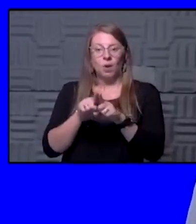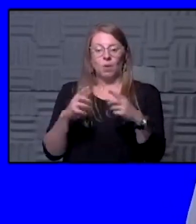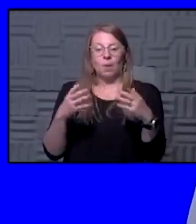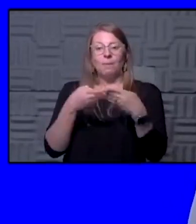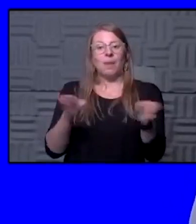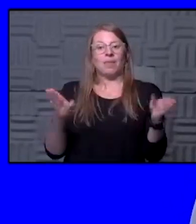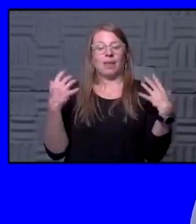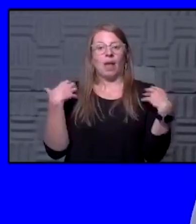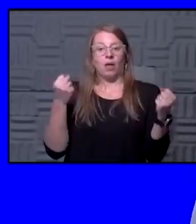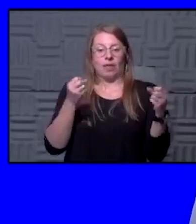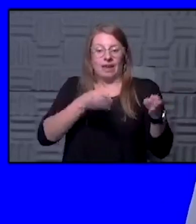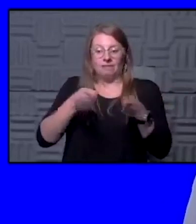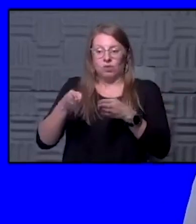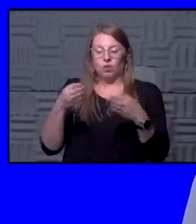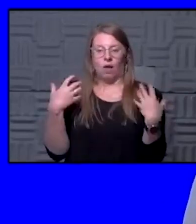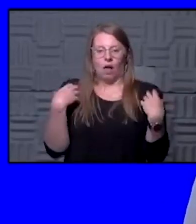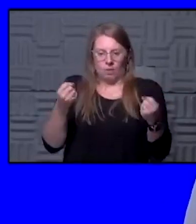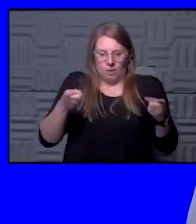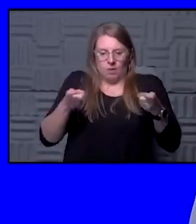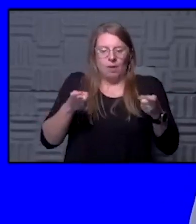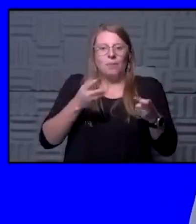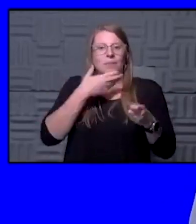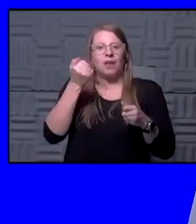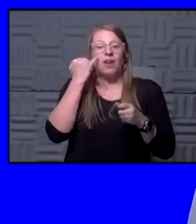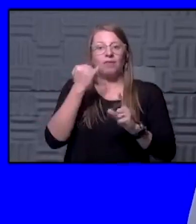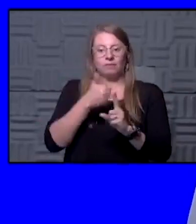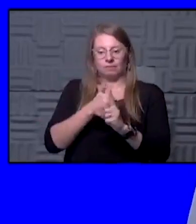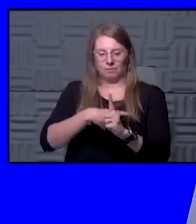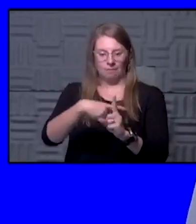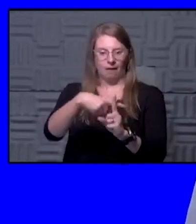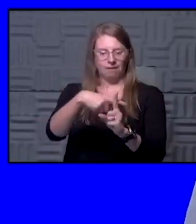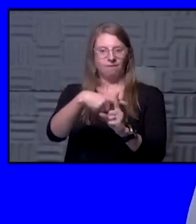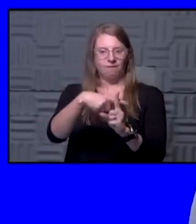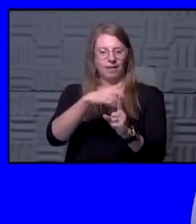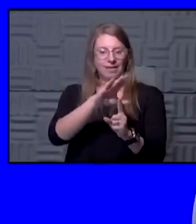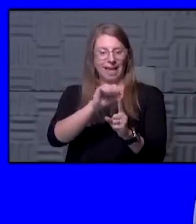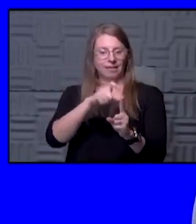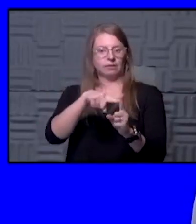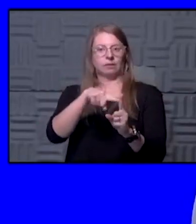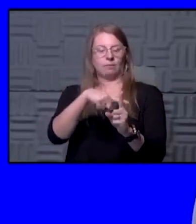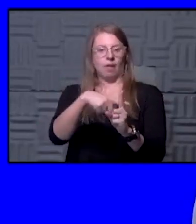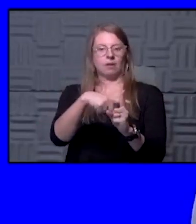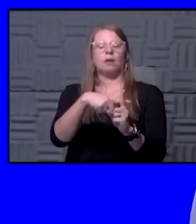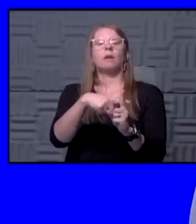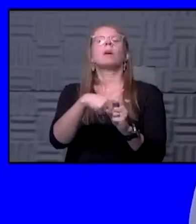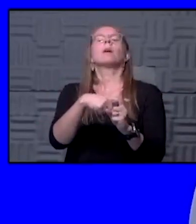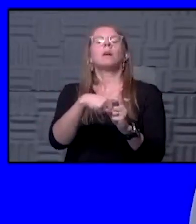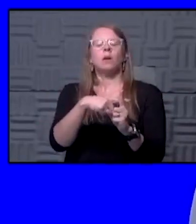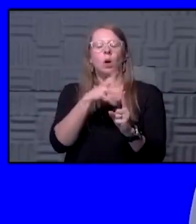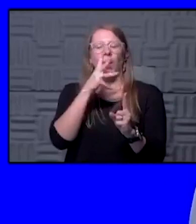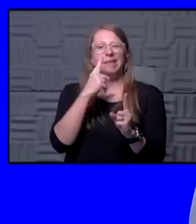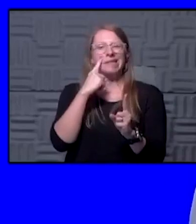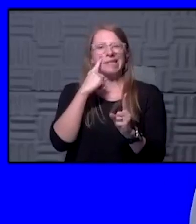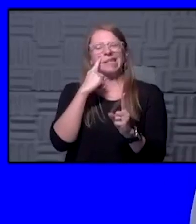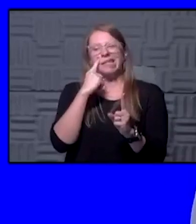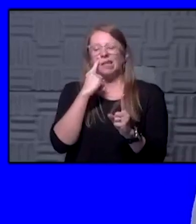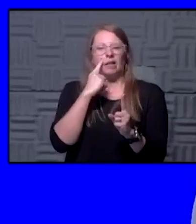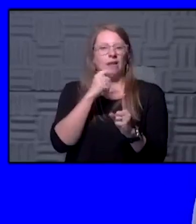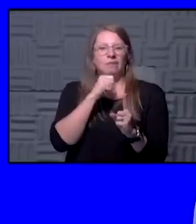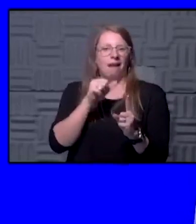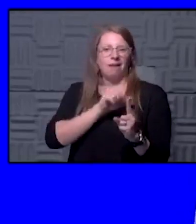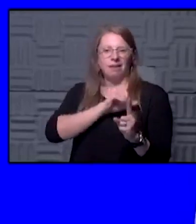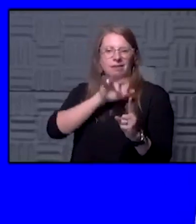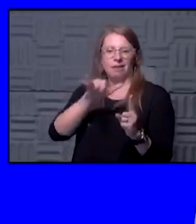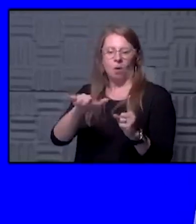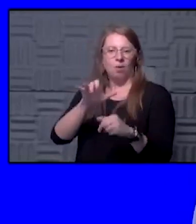but also individual health, to know that if you have a positive test, then you probably will reconsider going out to that congregation